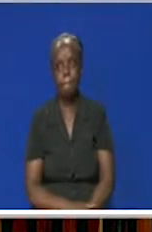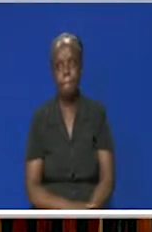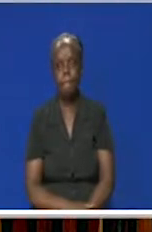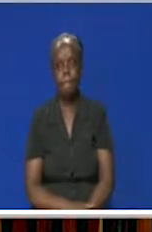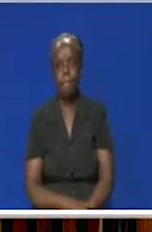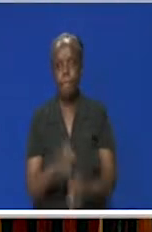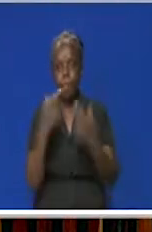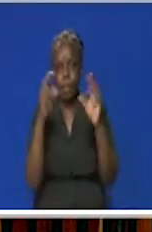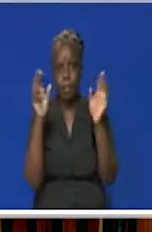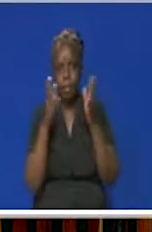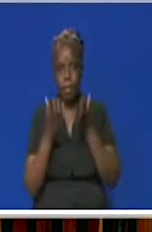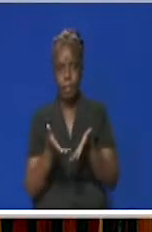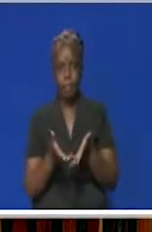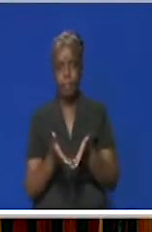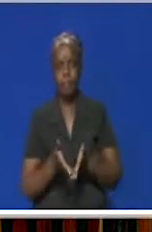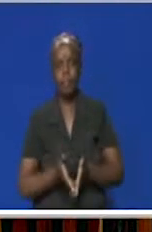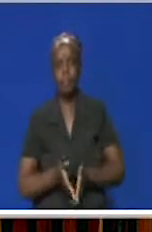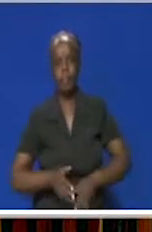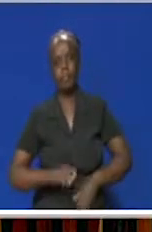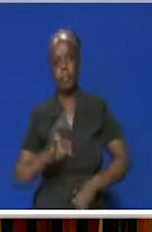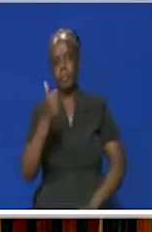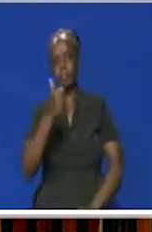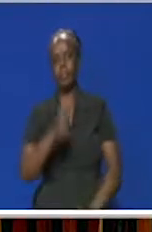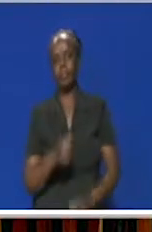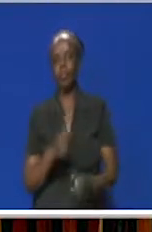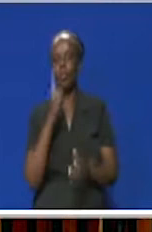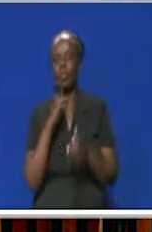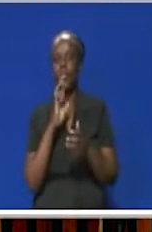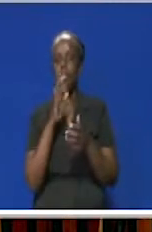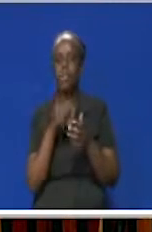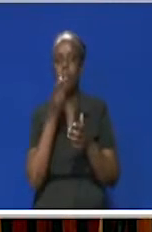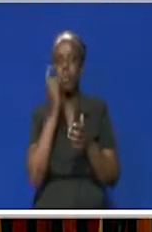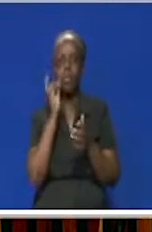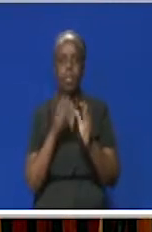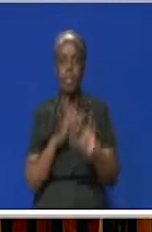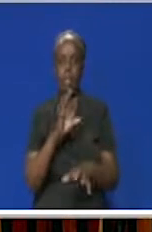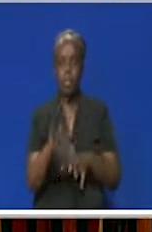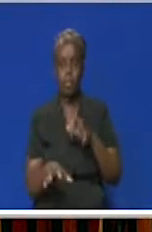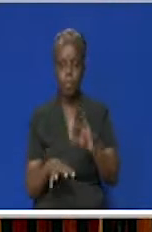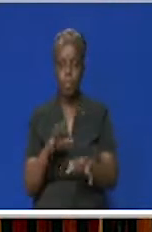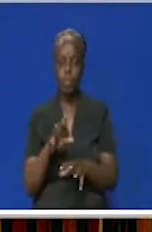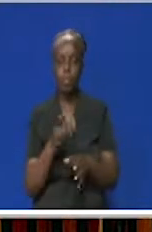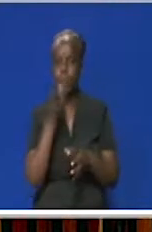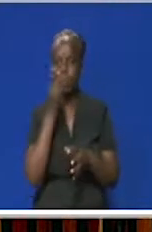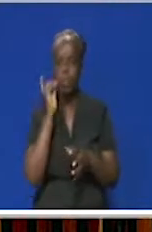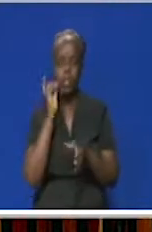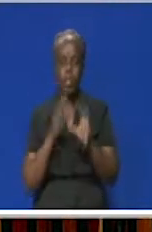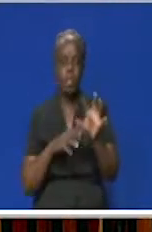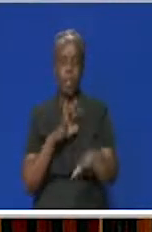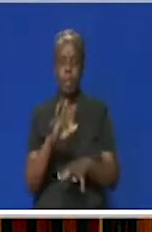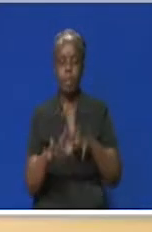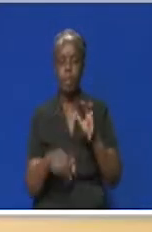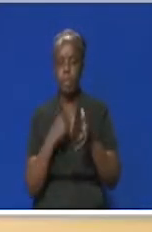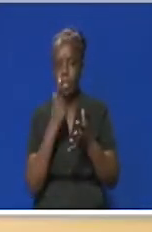Are you ready? Okay, so what are domestic animals? Domestic animals, we